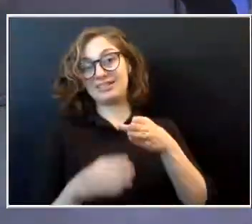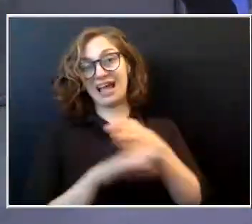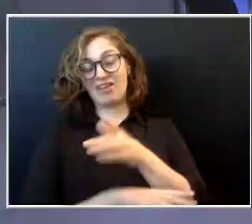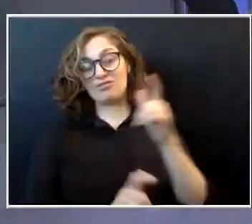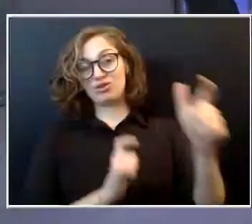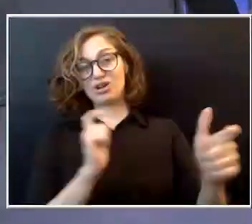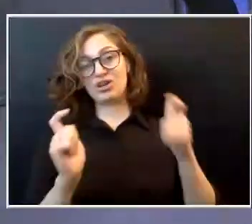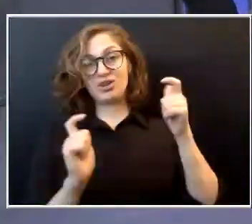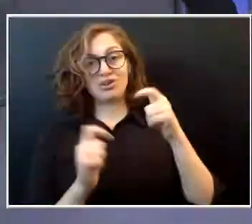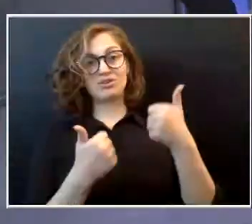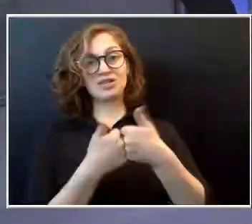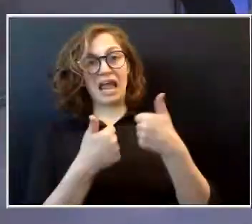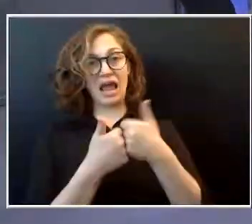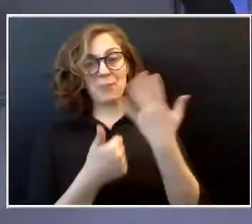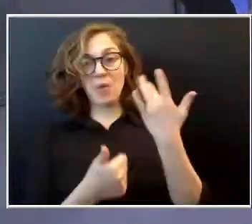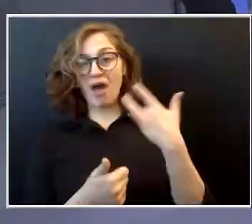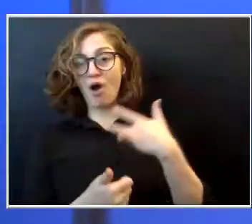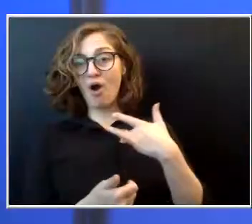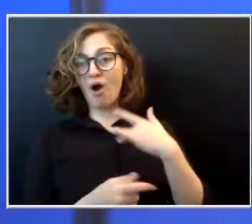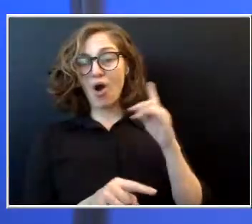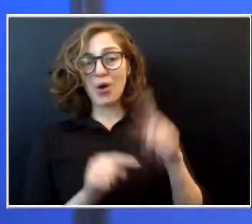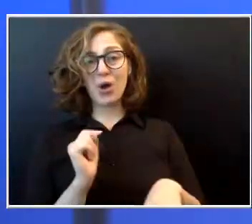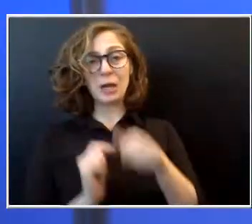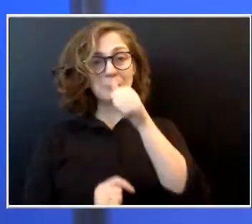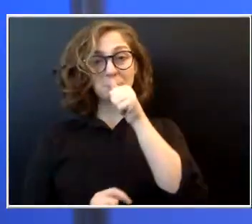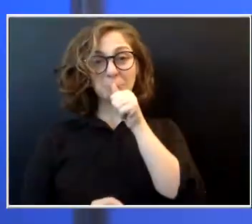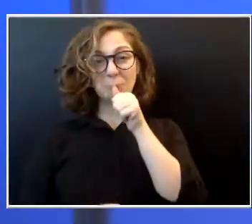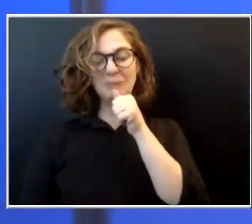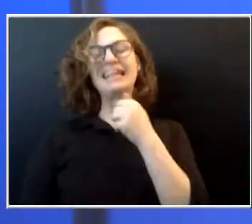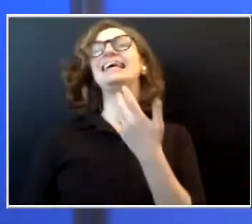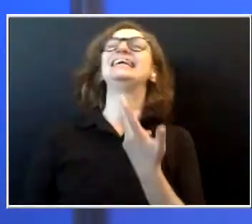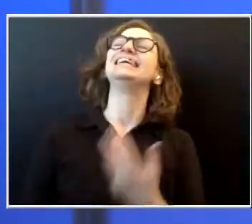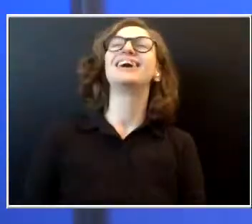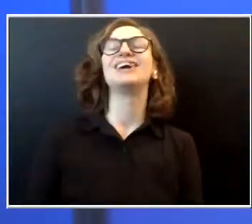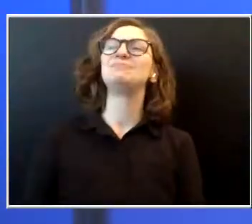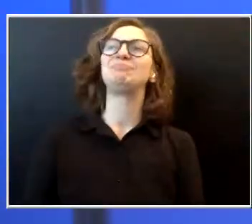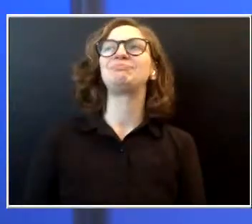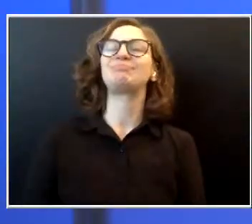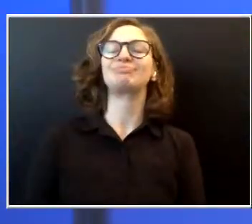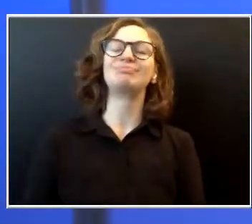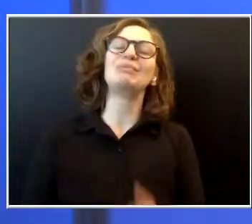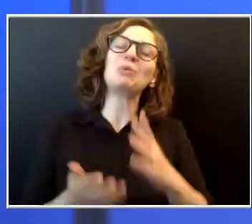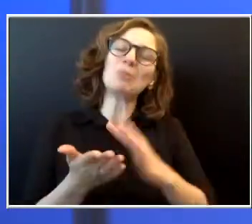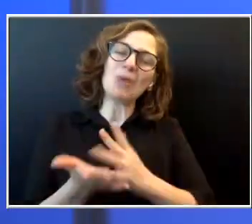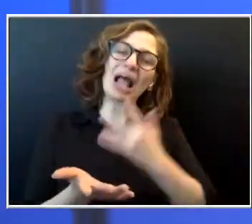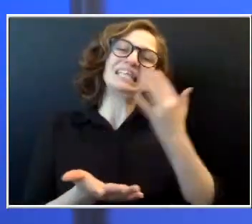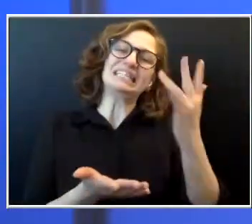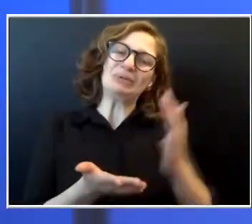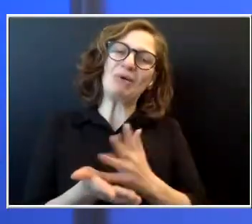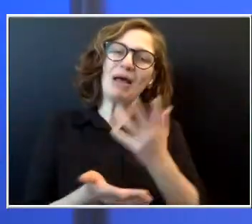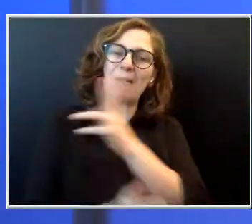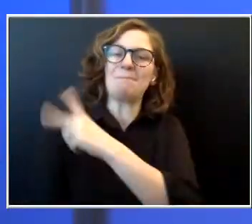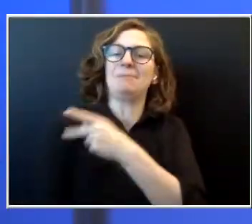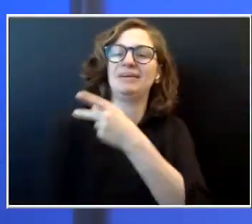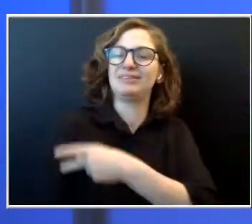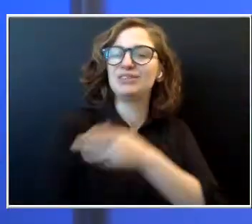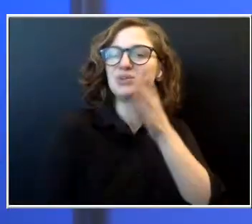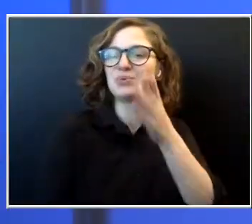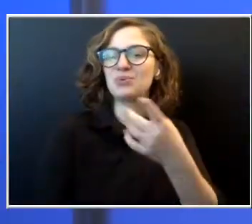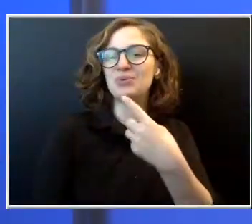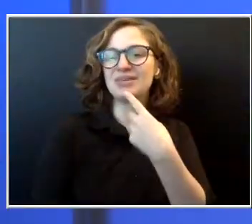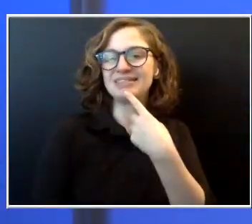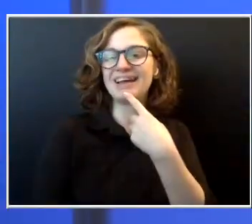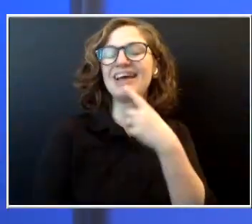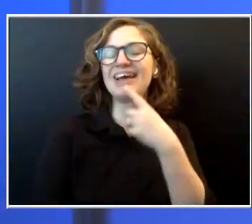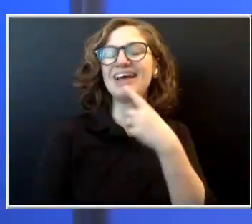couldn't take it? Yeah, I don't know quite about that. You know, every once in a while we'll get a patient who says they get some chest discomfort that they noticed during a Chiefs game, and you see them